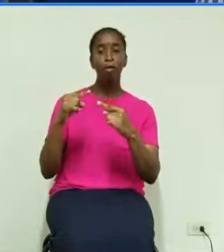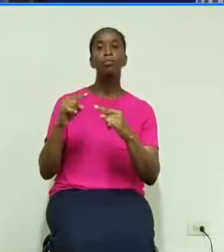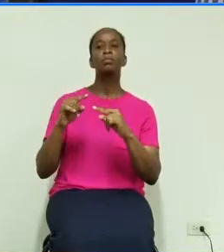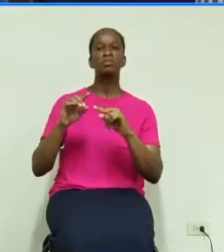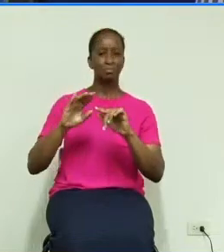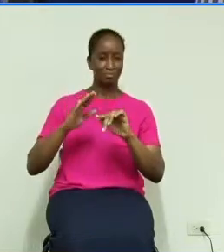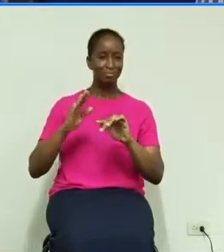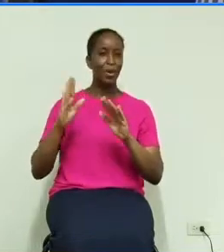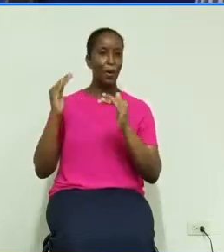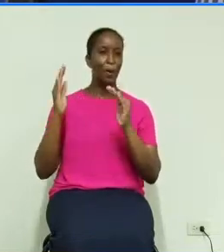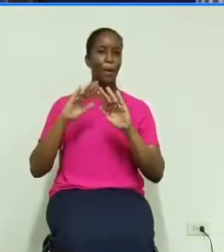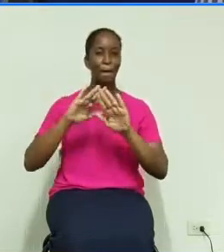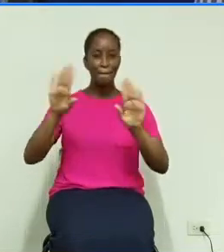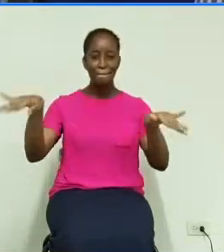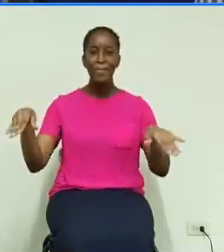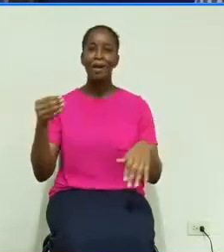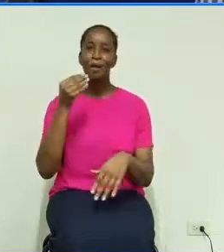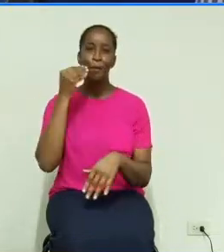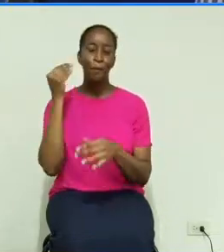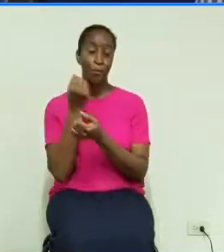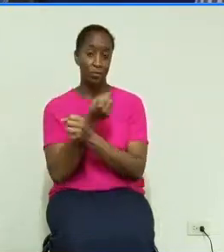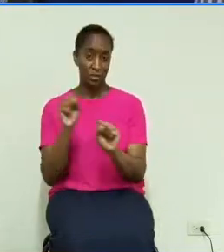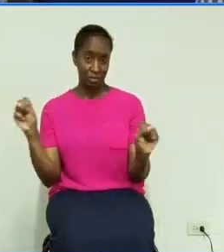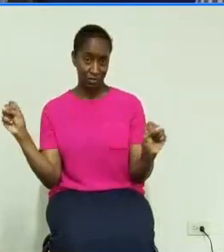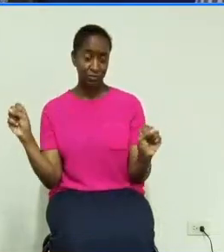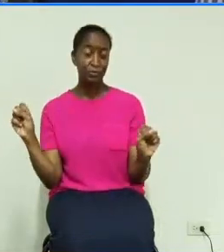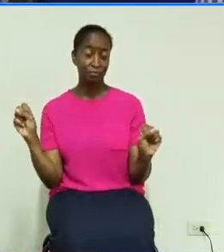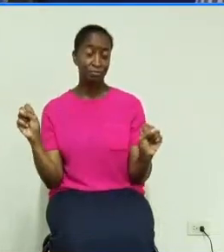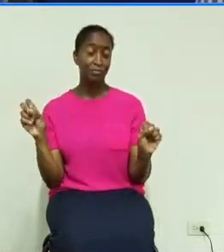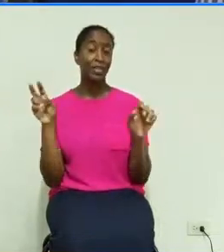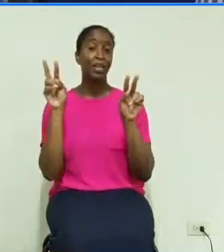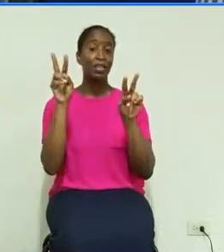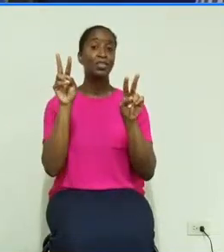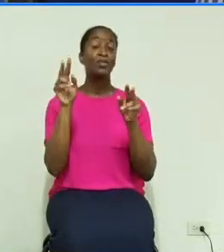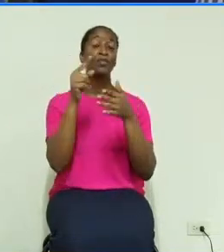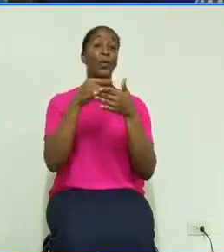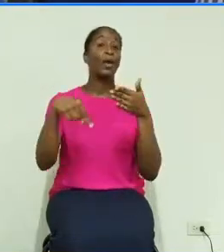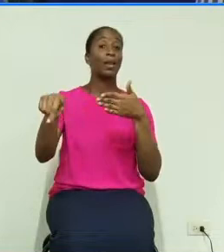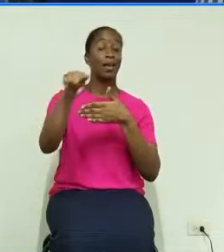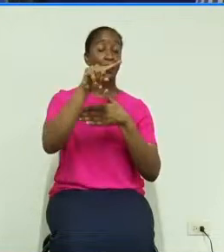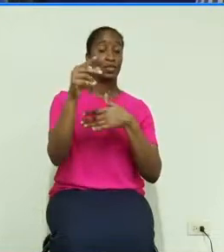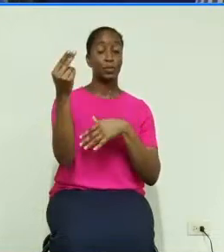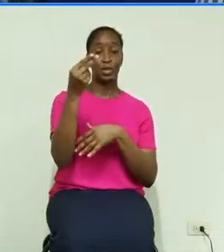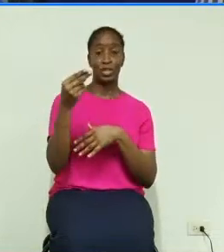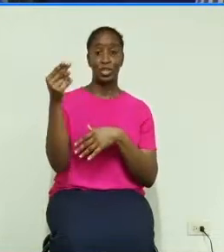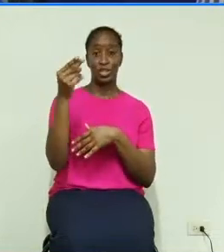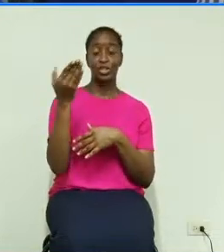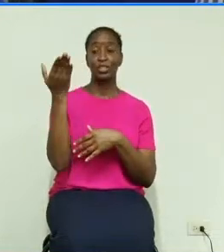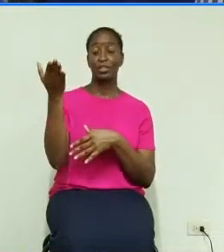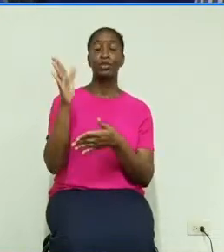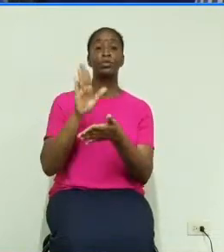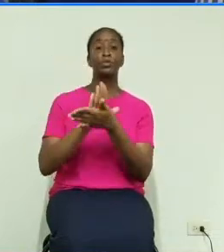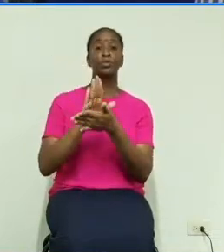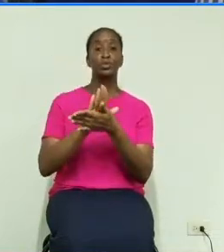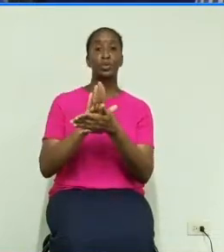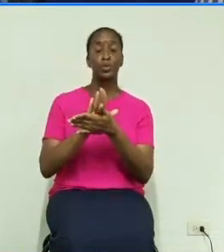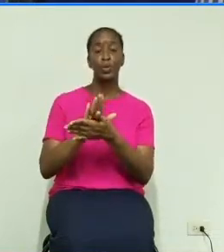next Thursday. We will be at the Lester Vaughan School, and there we will be talking about